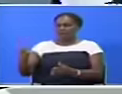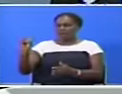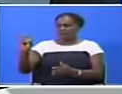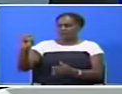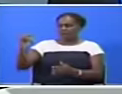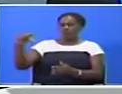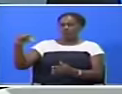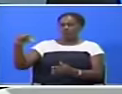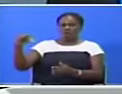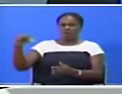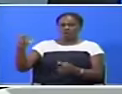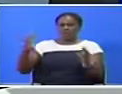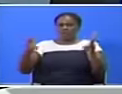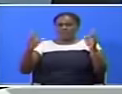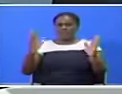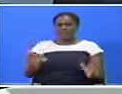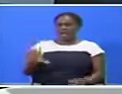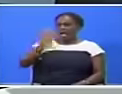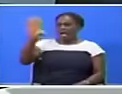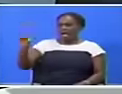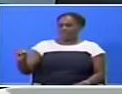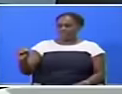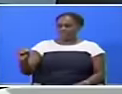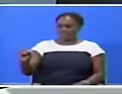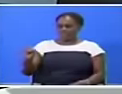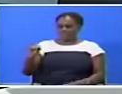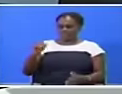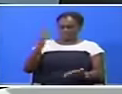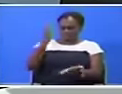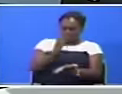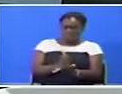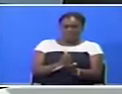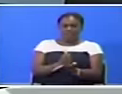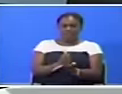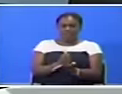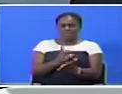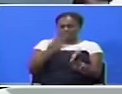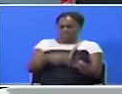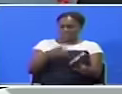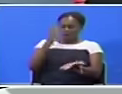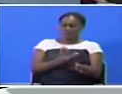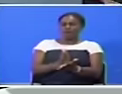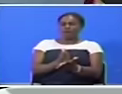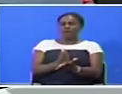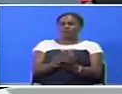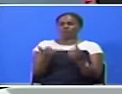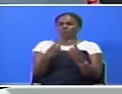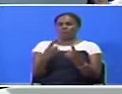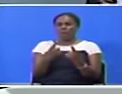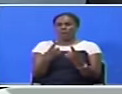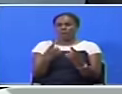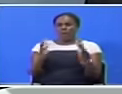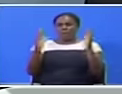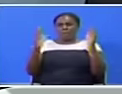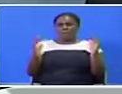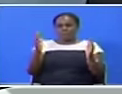Shundu, everyone, the Kenya editor for Africa Check. So we'll keep on checking those statements made by political leaders. Fact check. I guess the big one is